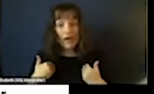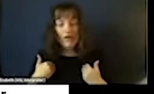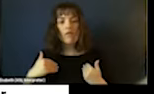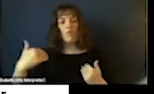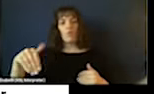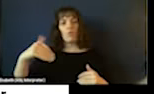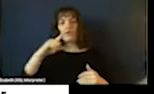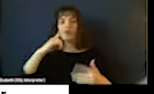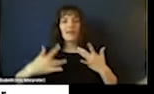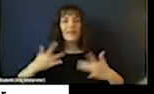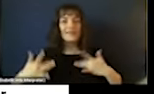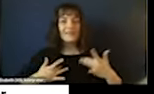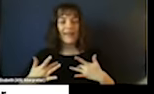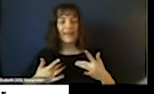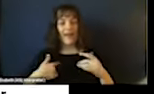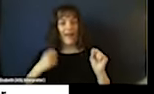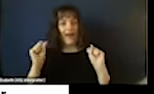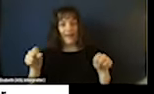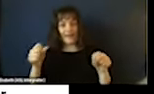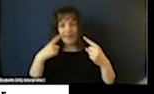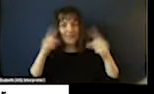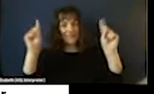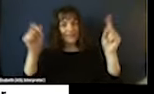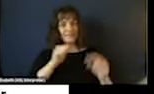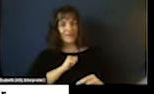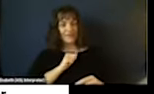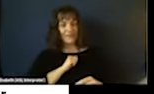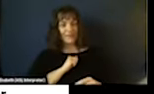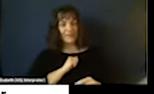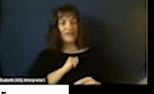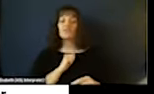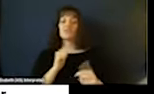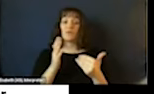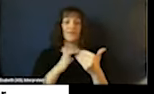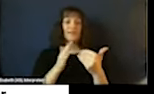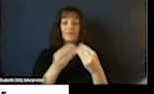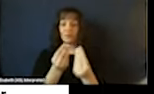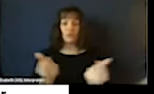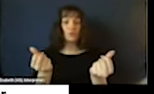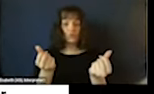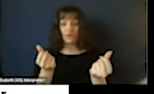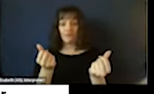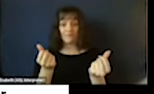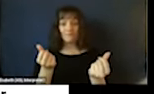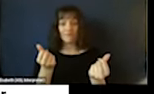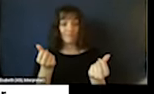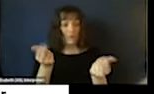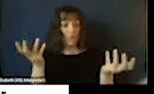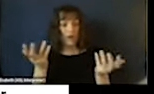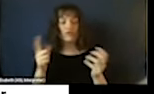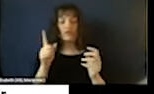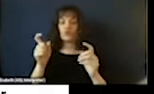field. So an easy solution and universal design incorporation here is highlight disabled